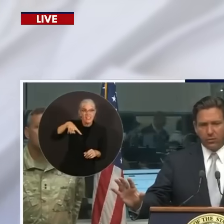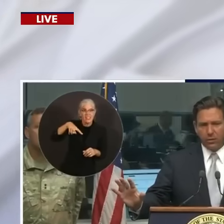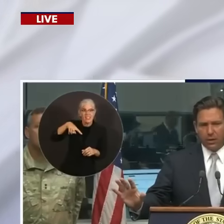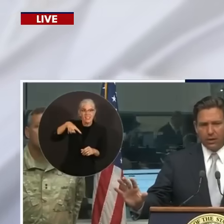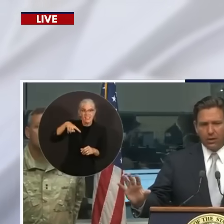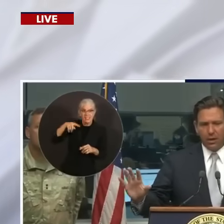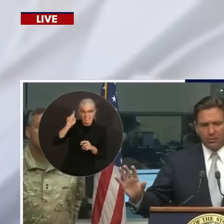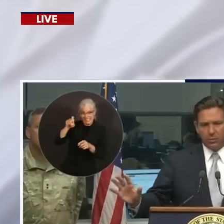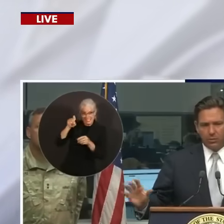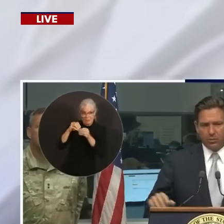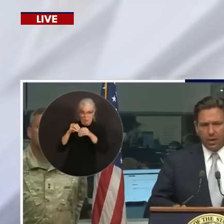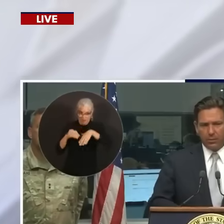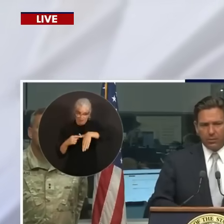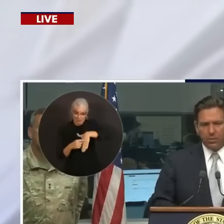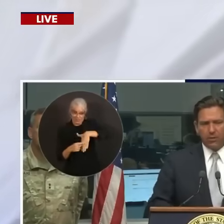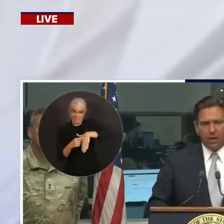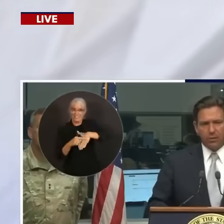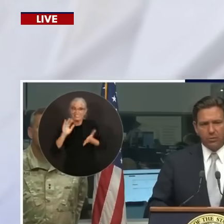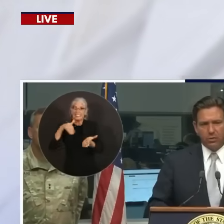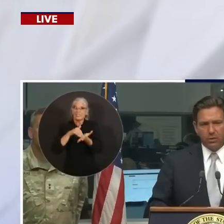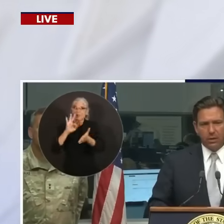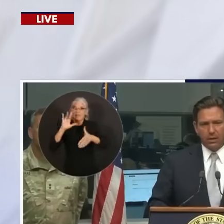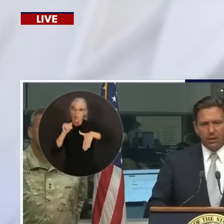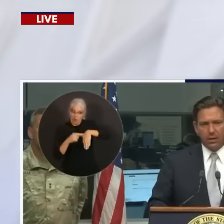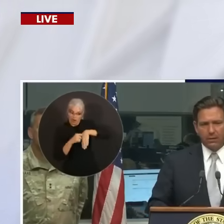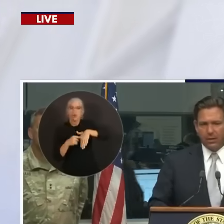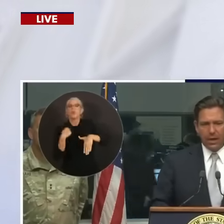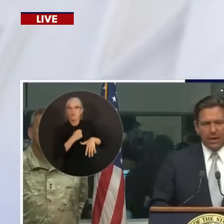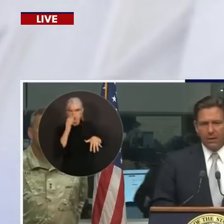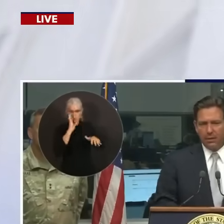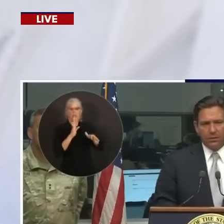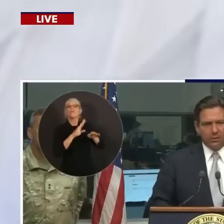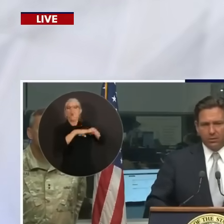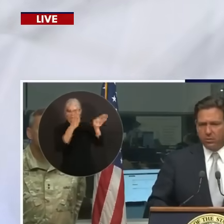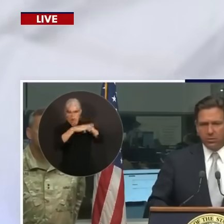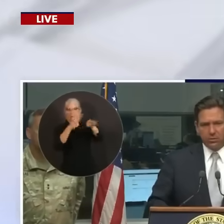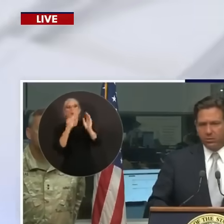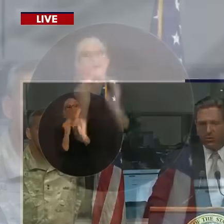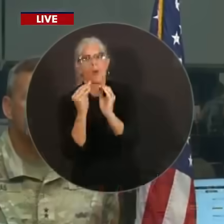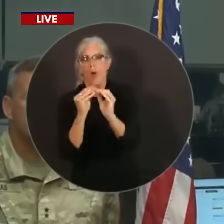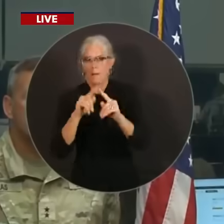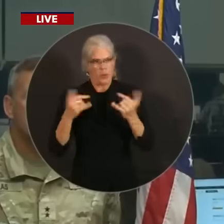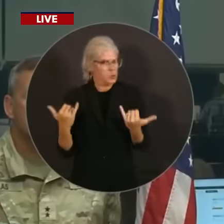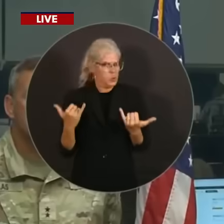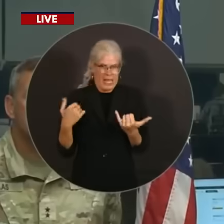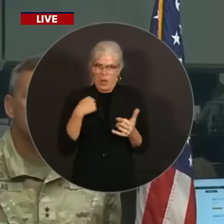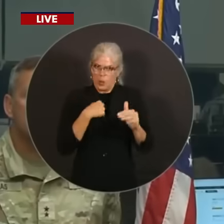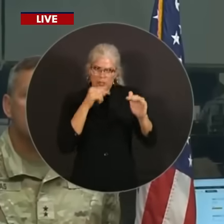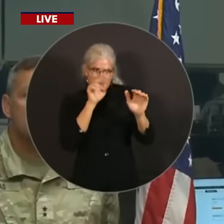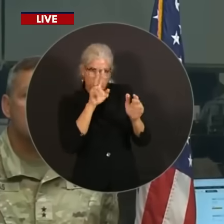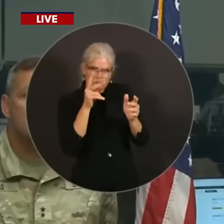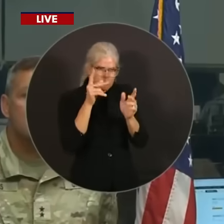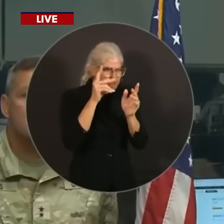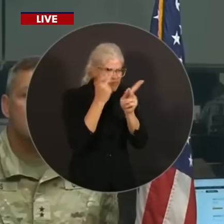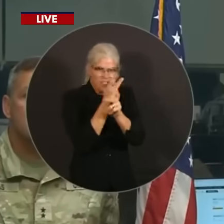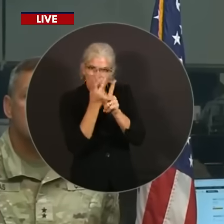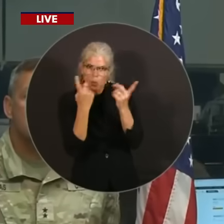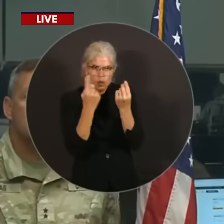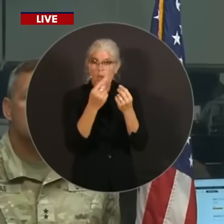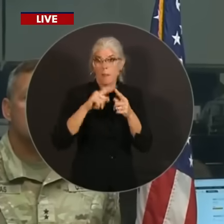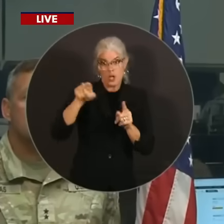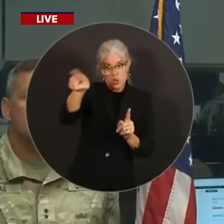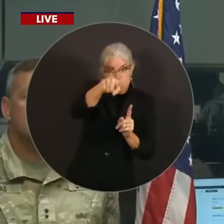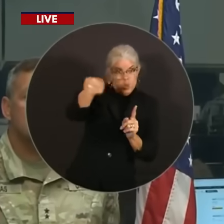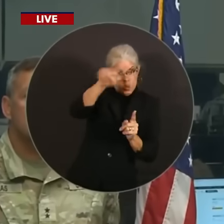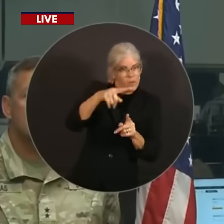Central Florida. So we'll do that. But you have an opportunity today to do what you need to do to execute this plan. You have